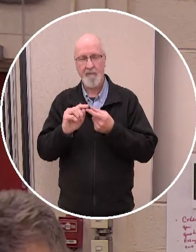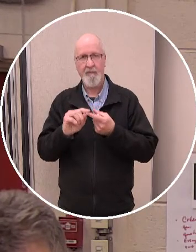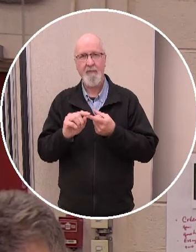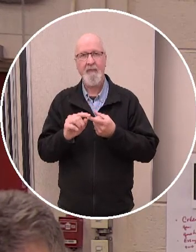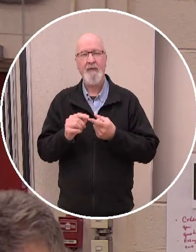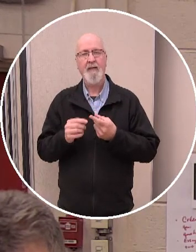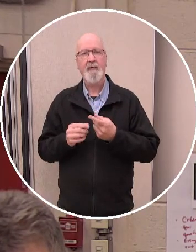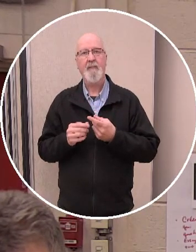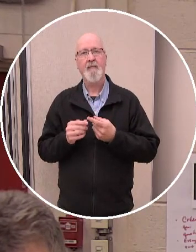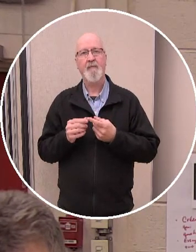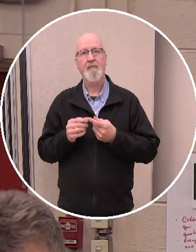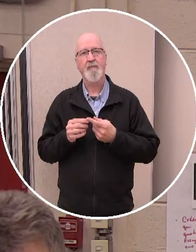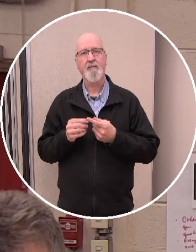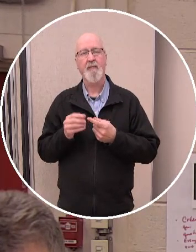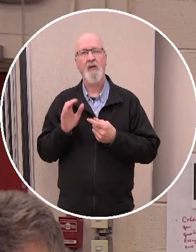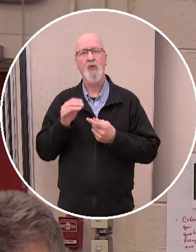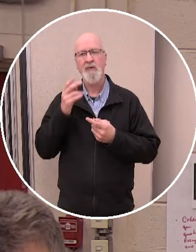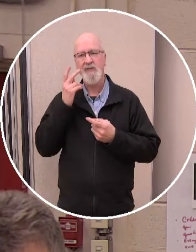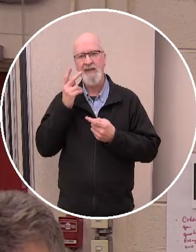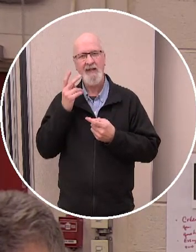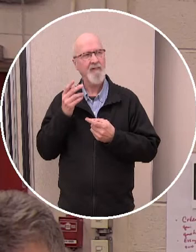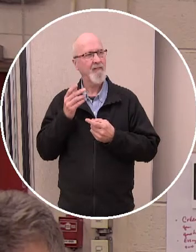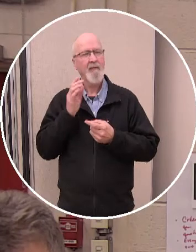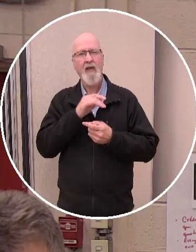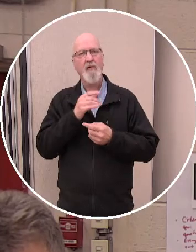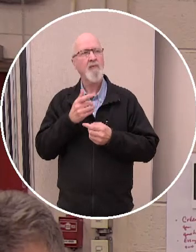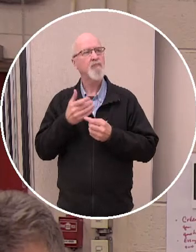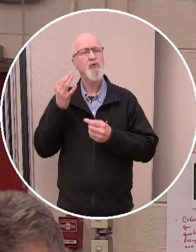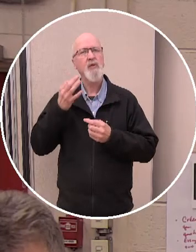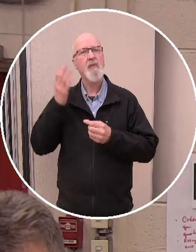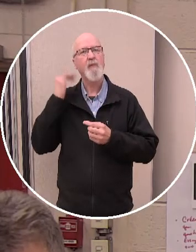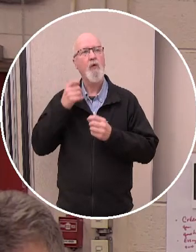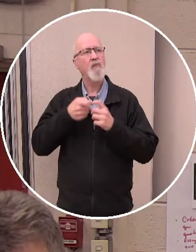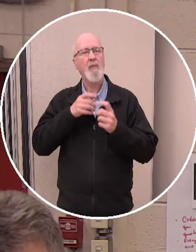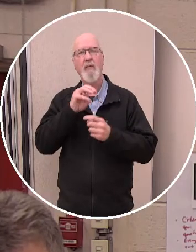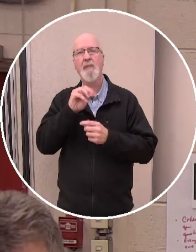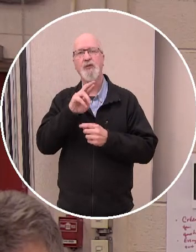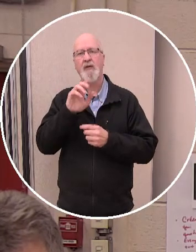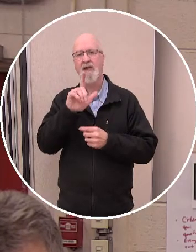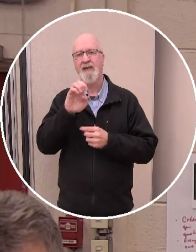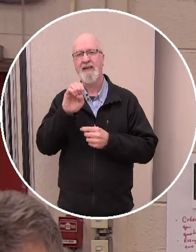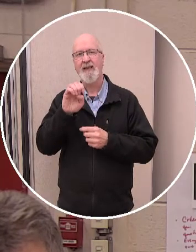And we received a presentation from Mr. Robert Lehman